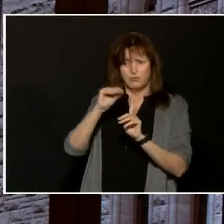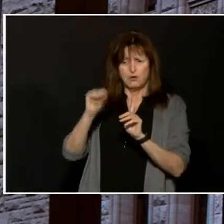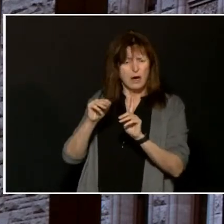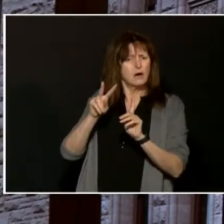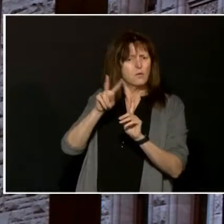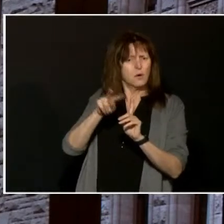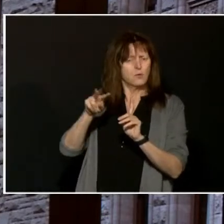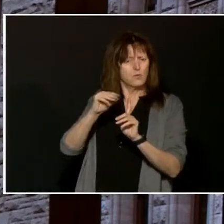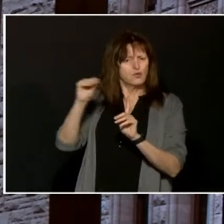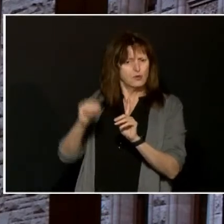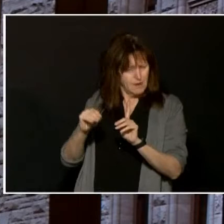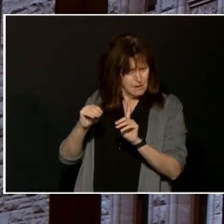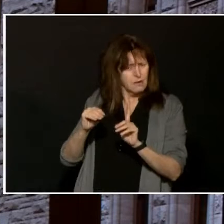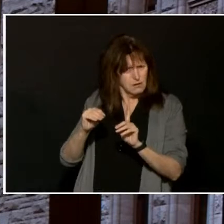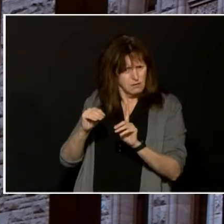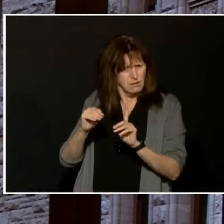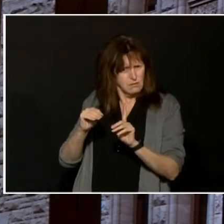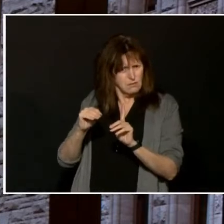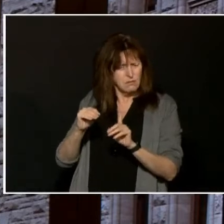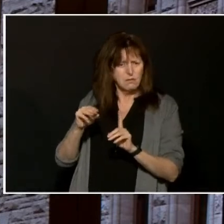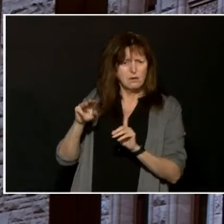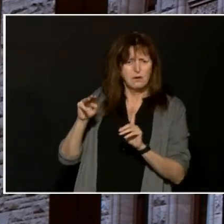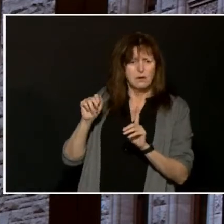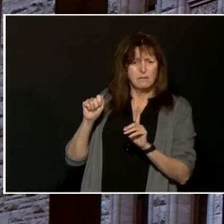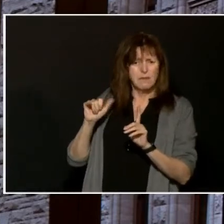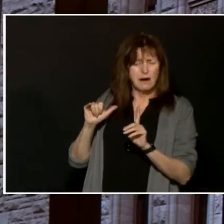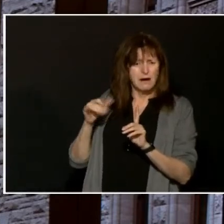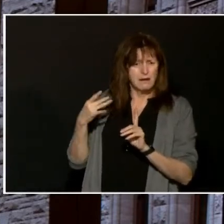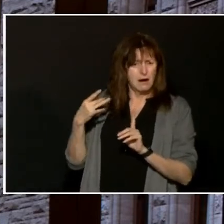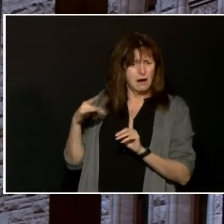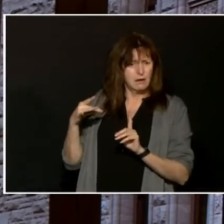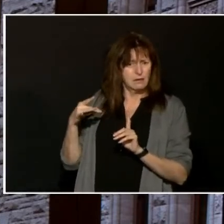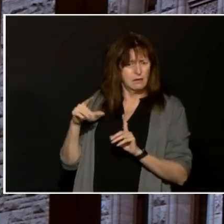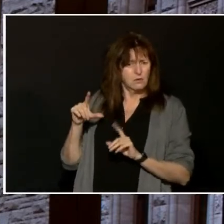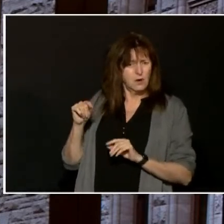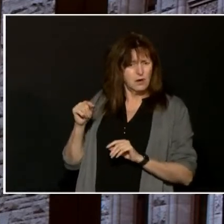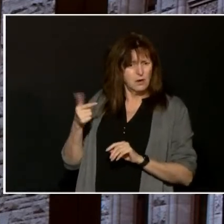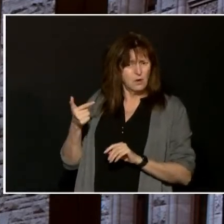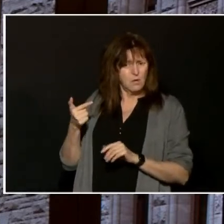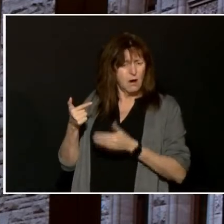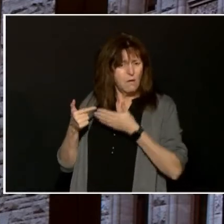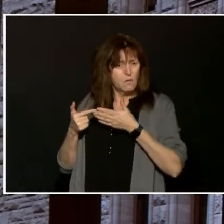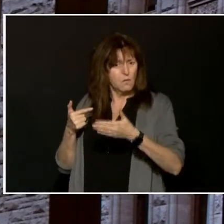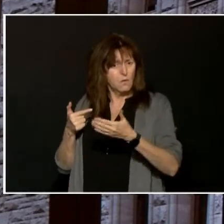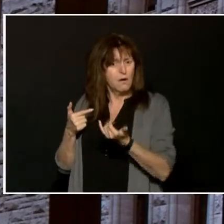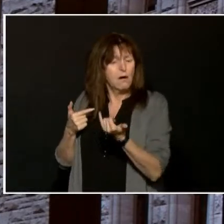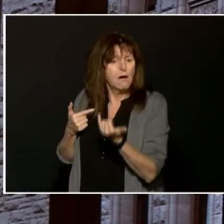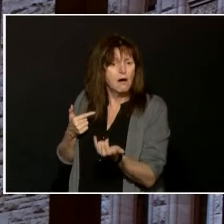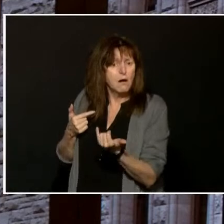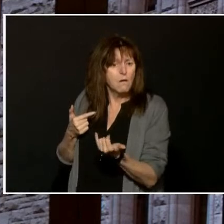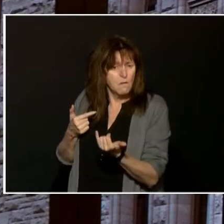May 14th, 2021. However, our rate is still high,